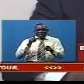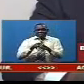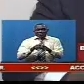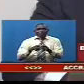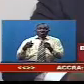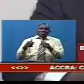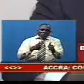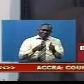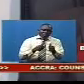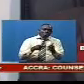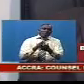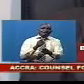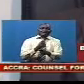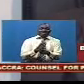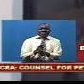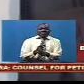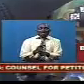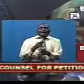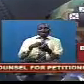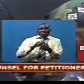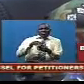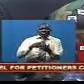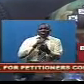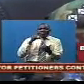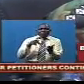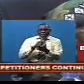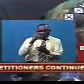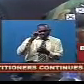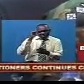so on time. The total arrears of tax revenue to be